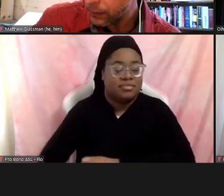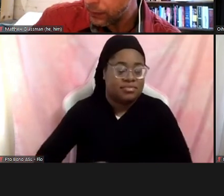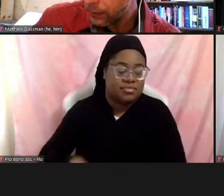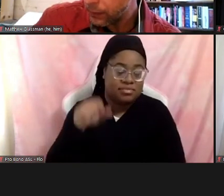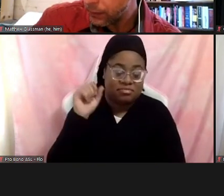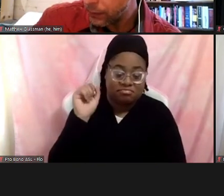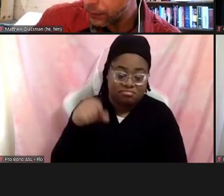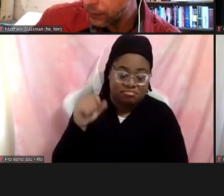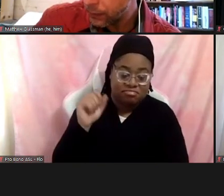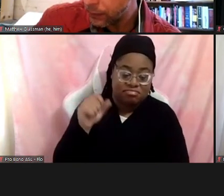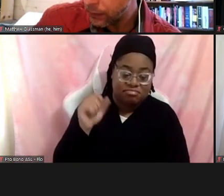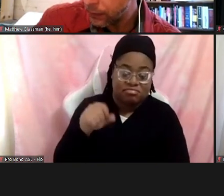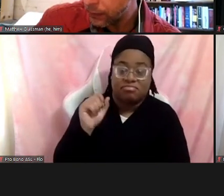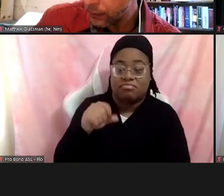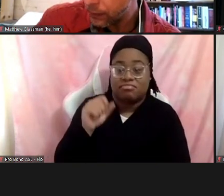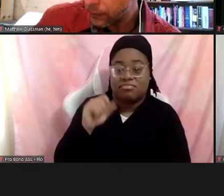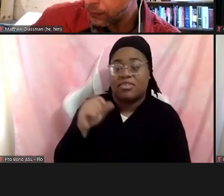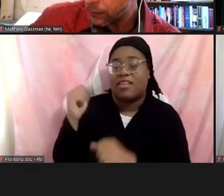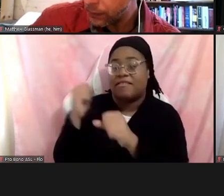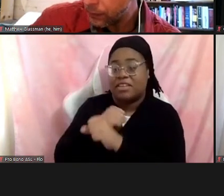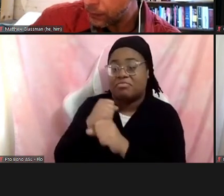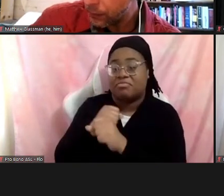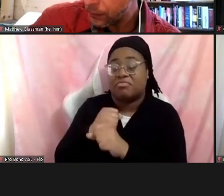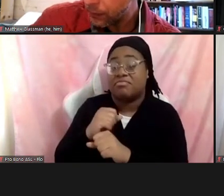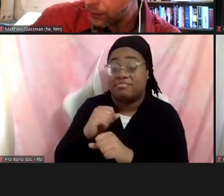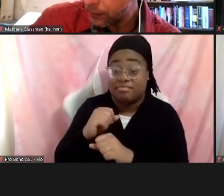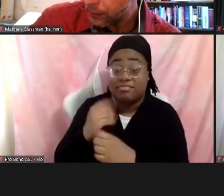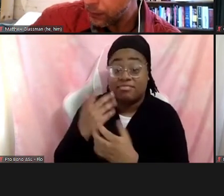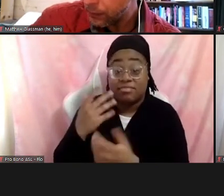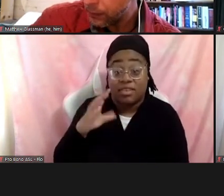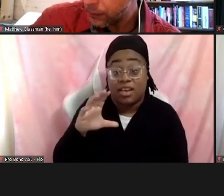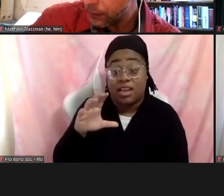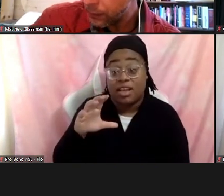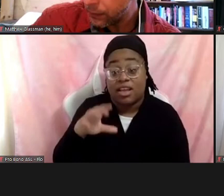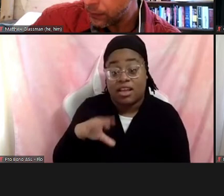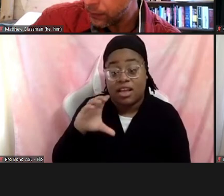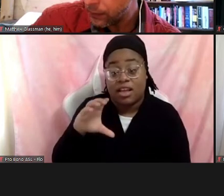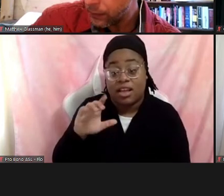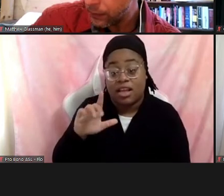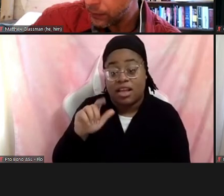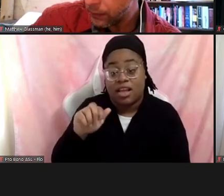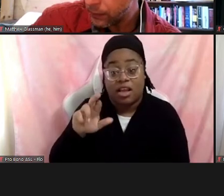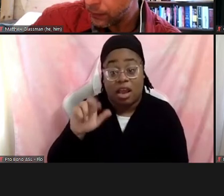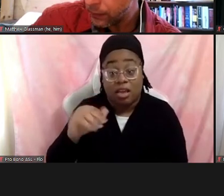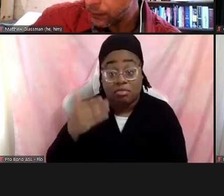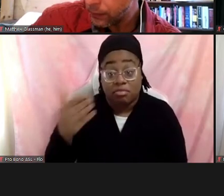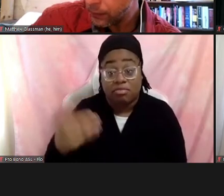Yes, the fight, absolutely. Yeah, and Clara, you were going to share.